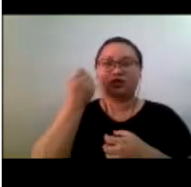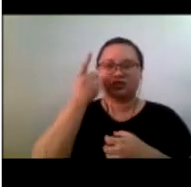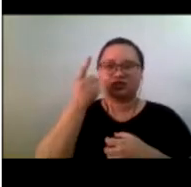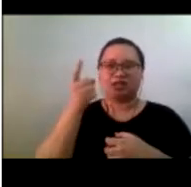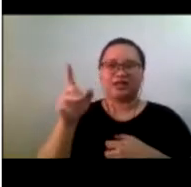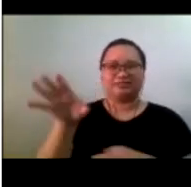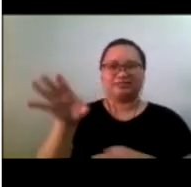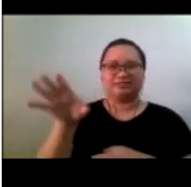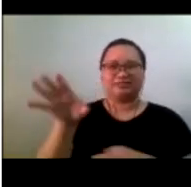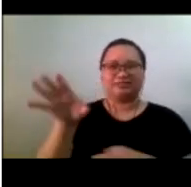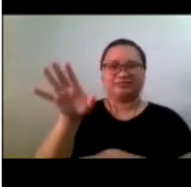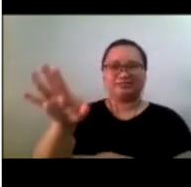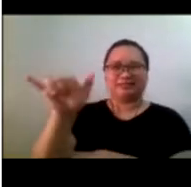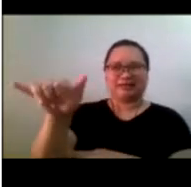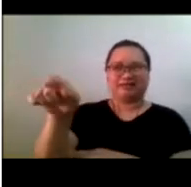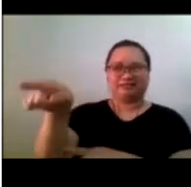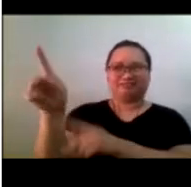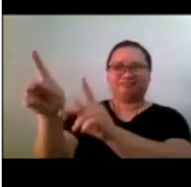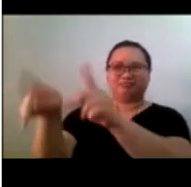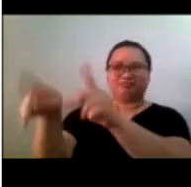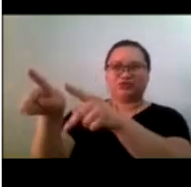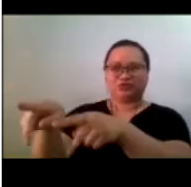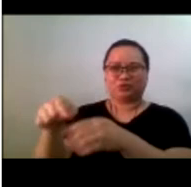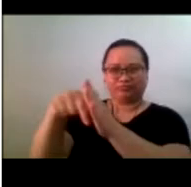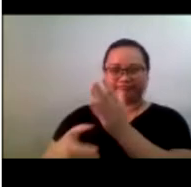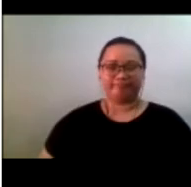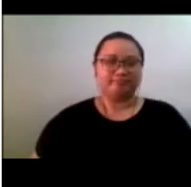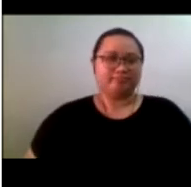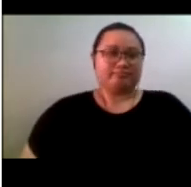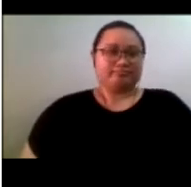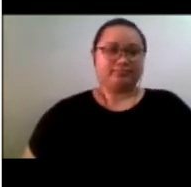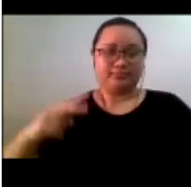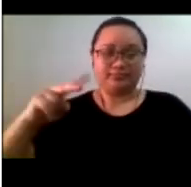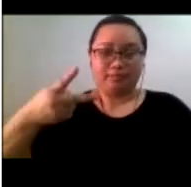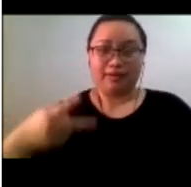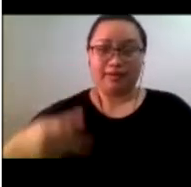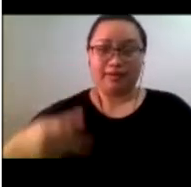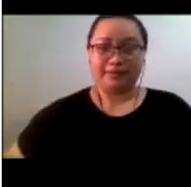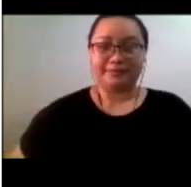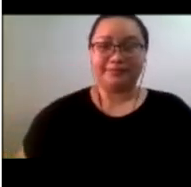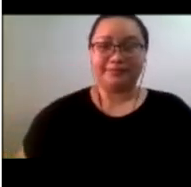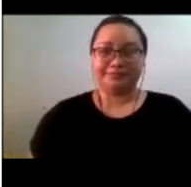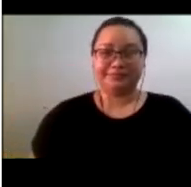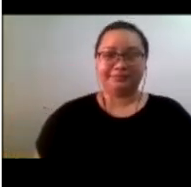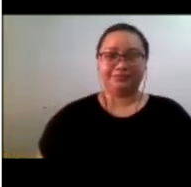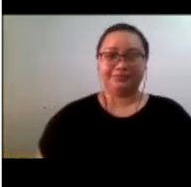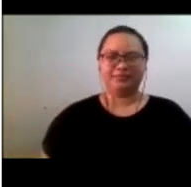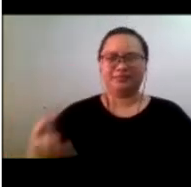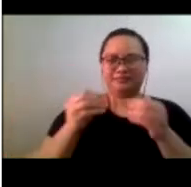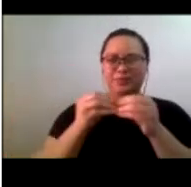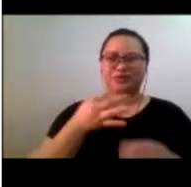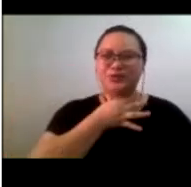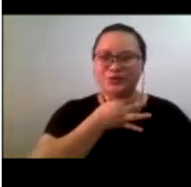two, let's be curious and be open to learning. I mean, there is always something new that we could